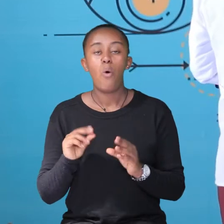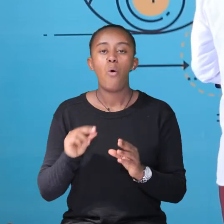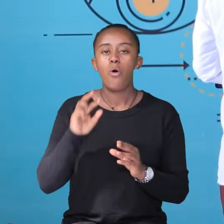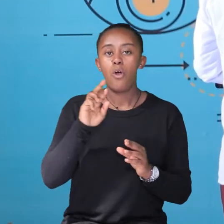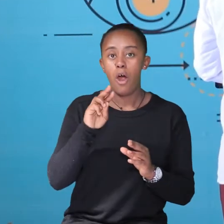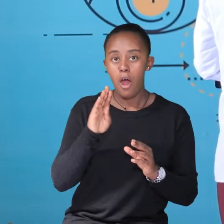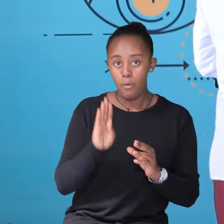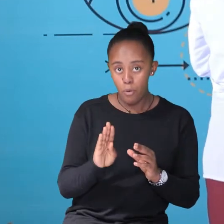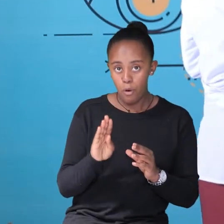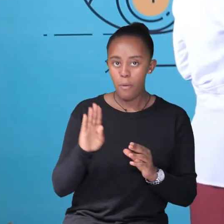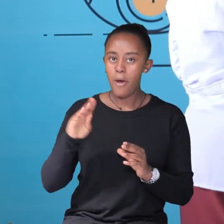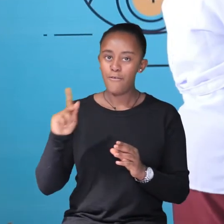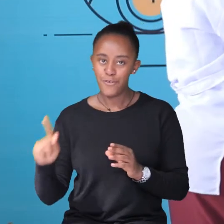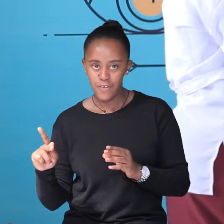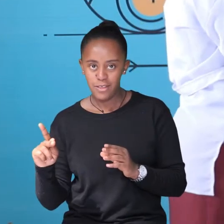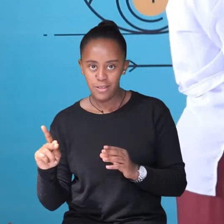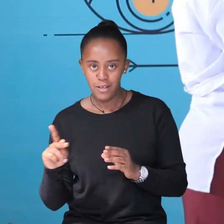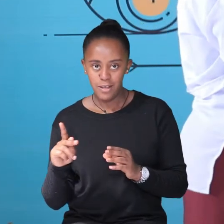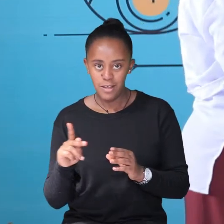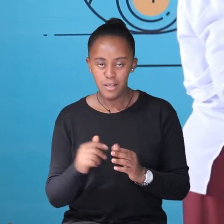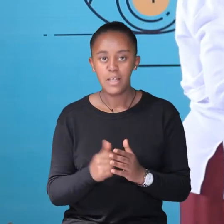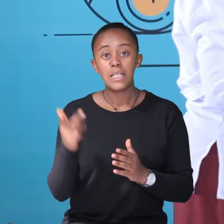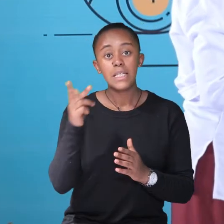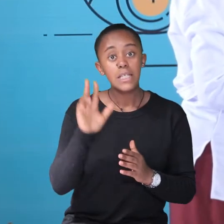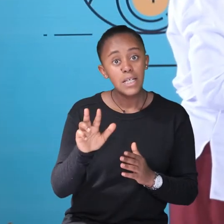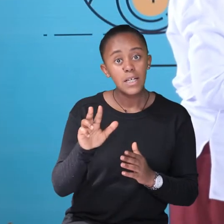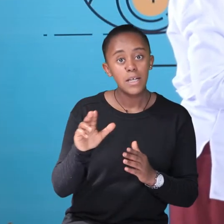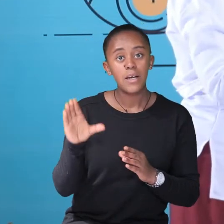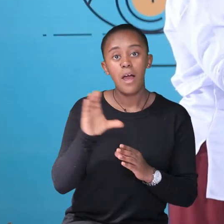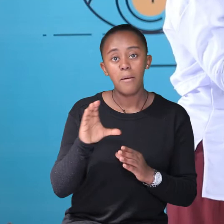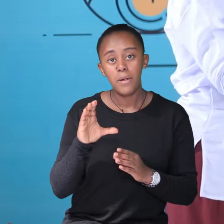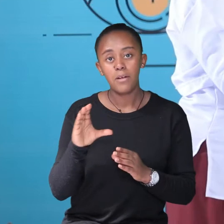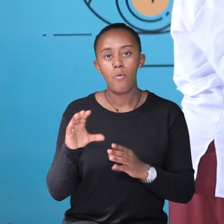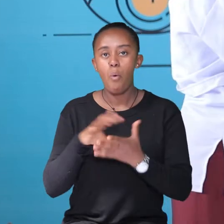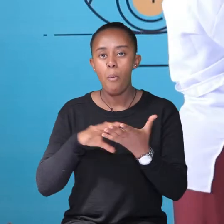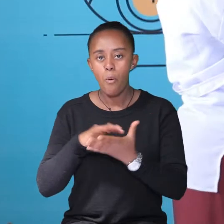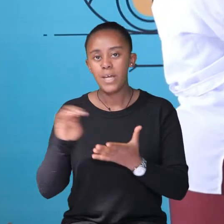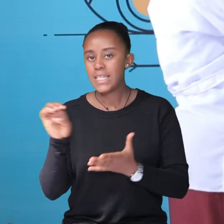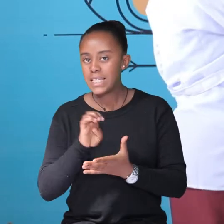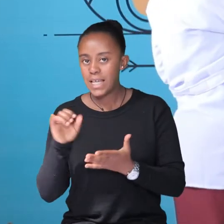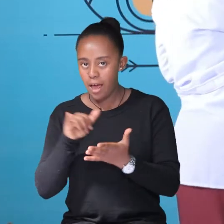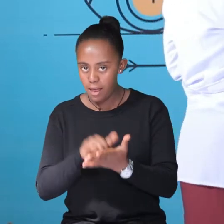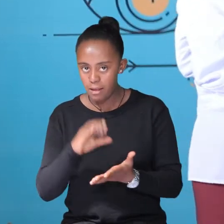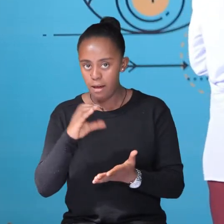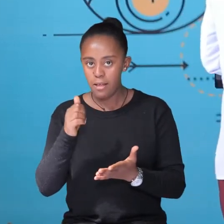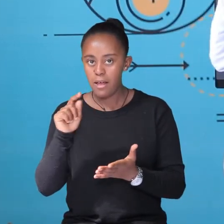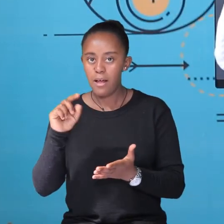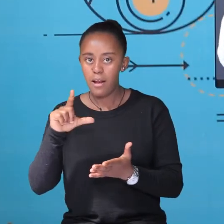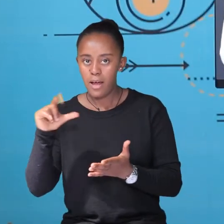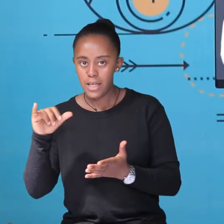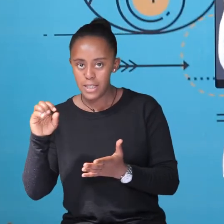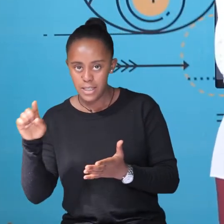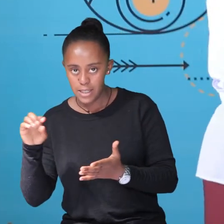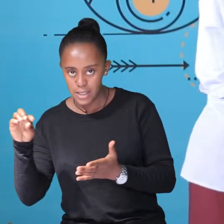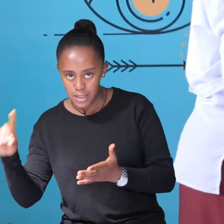biphosphate. And this phosphoenol pyruvate is a 3-carbon compound. The enzyme that catalyzes the process is known